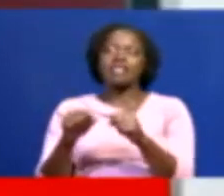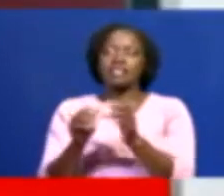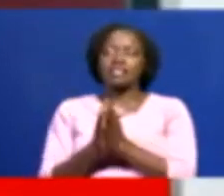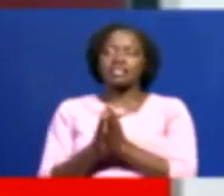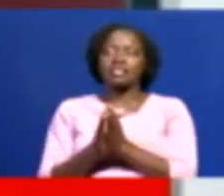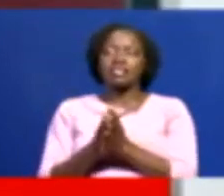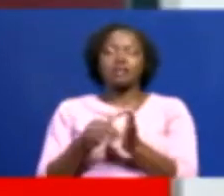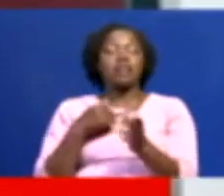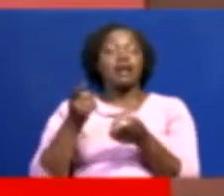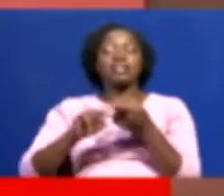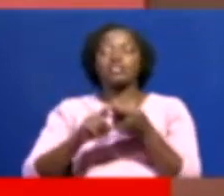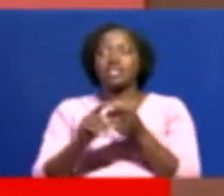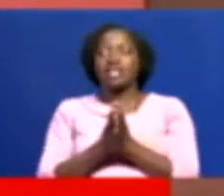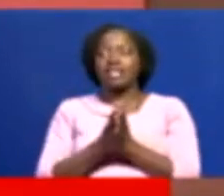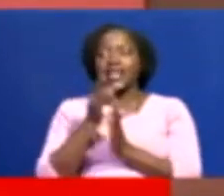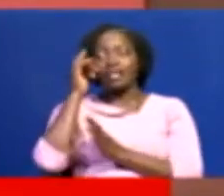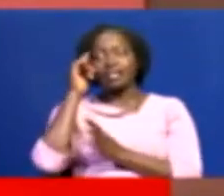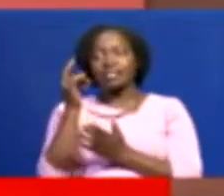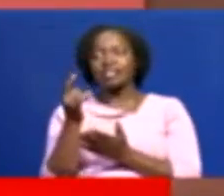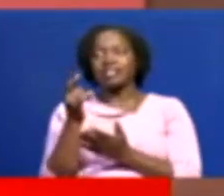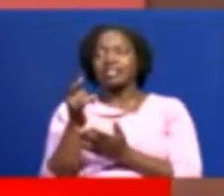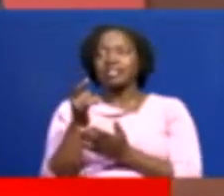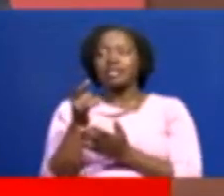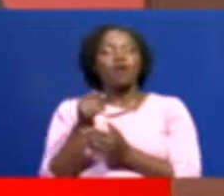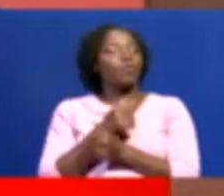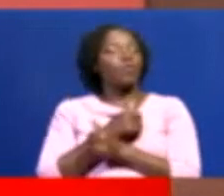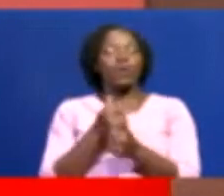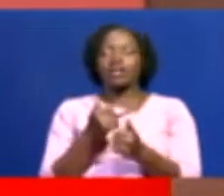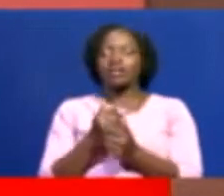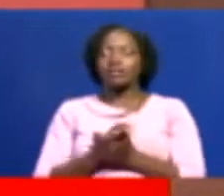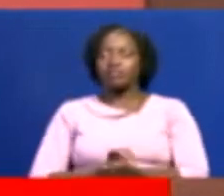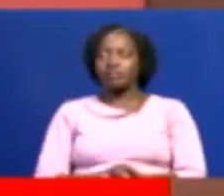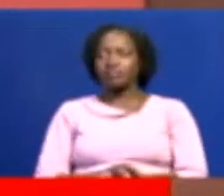my ambition, and I think it is totally in order.